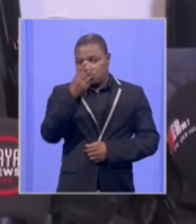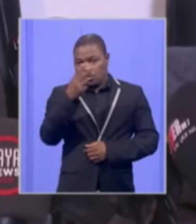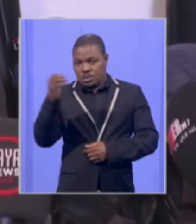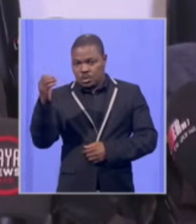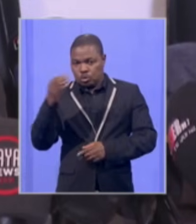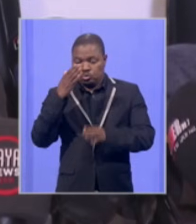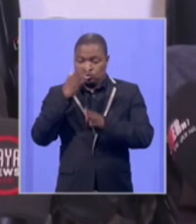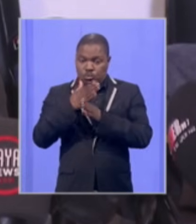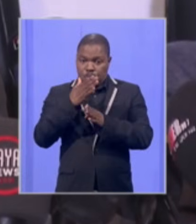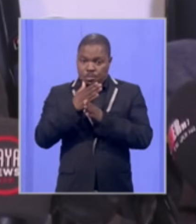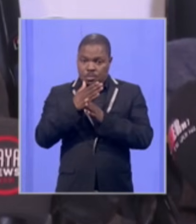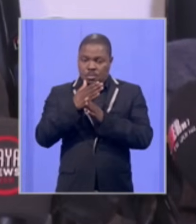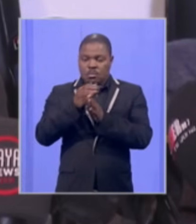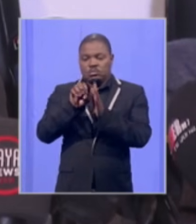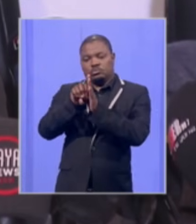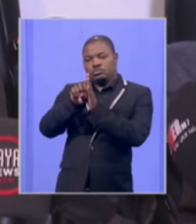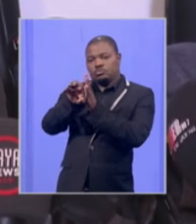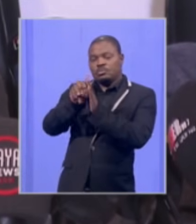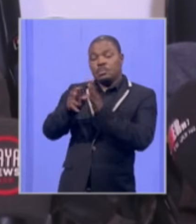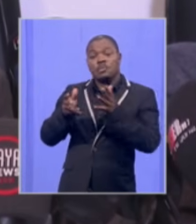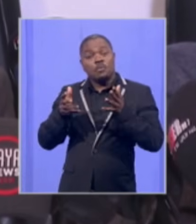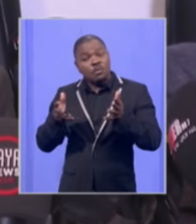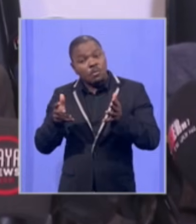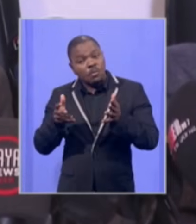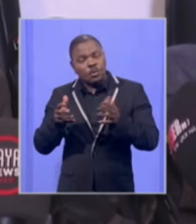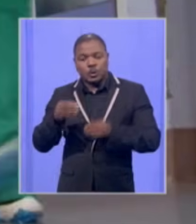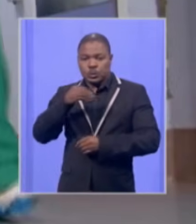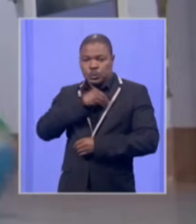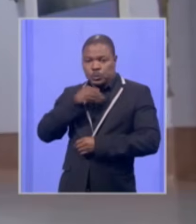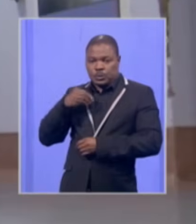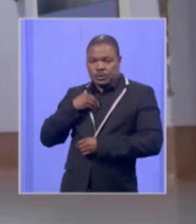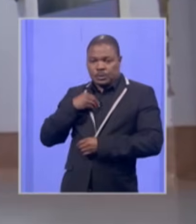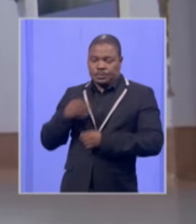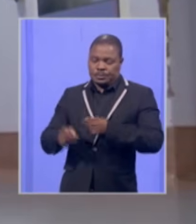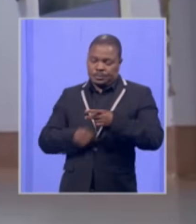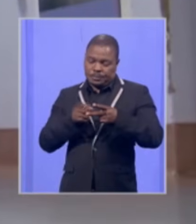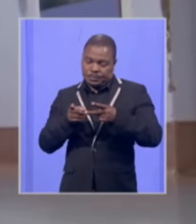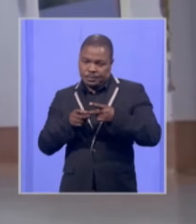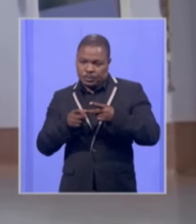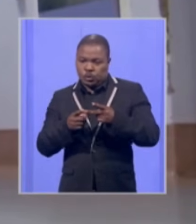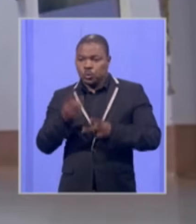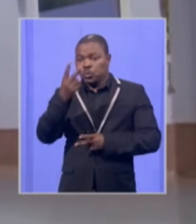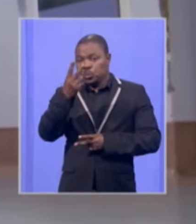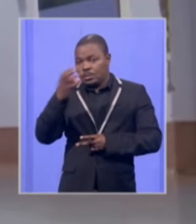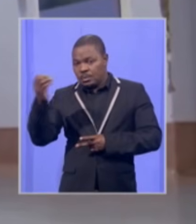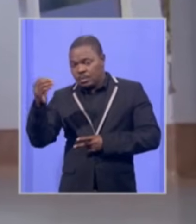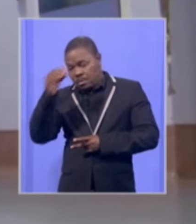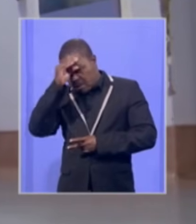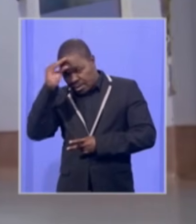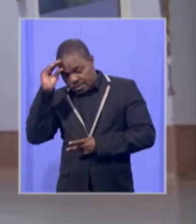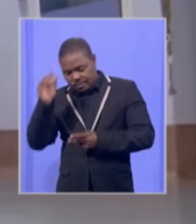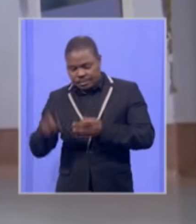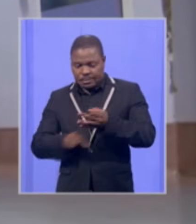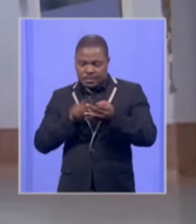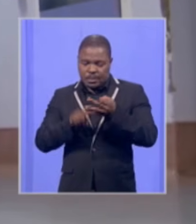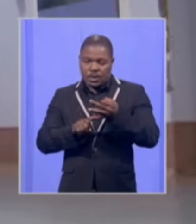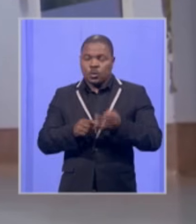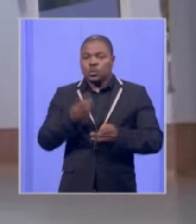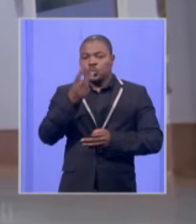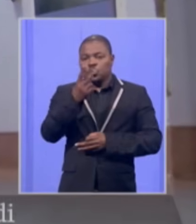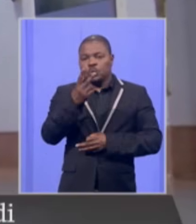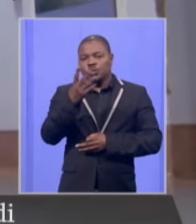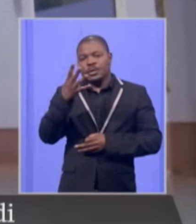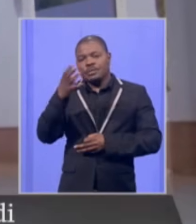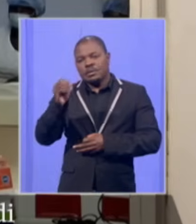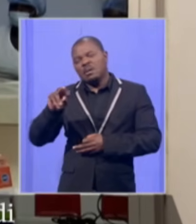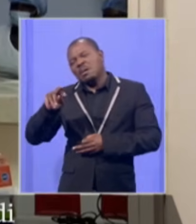1,200 jobs for doctors, 200 nurses, and 250 other